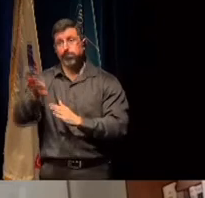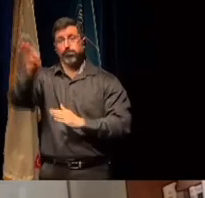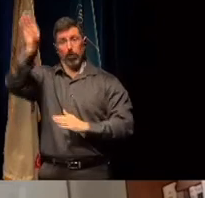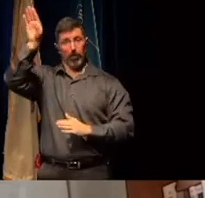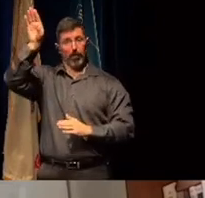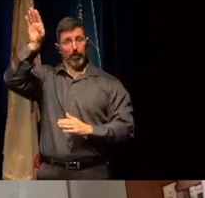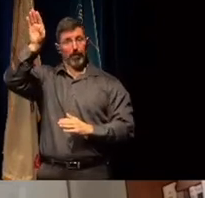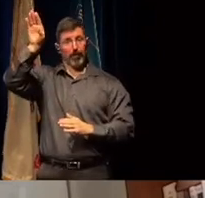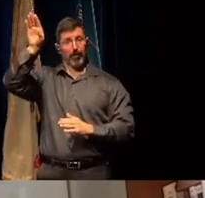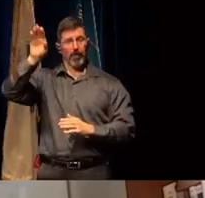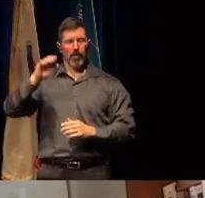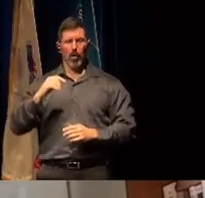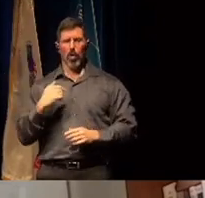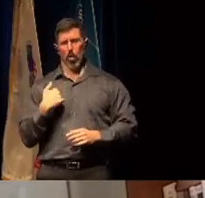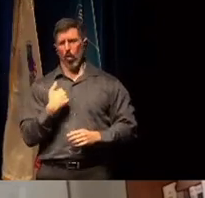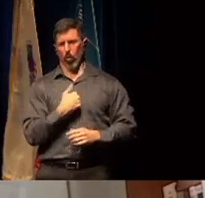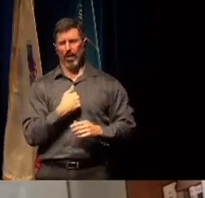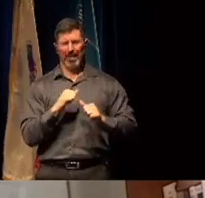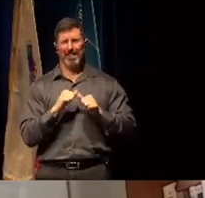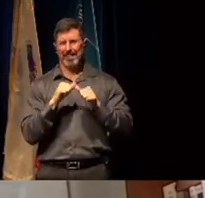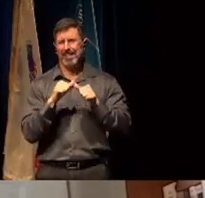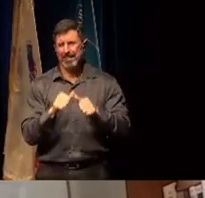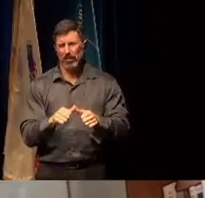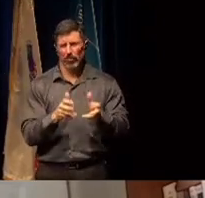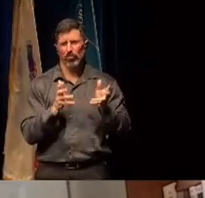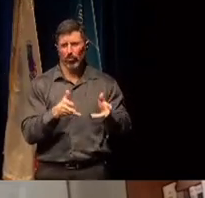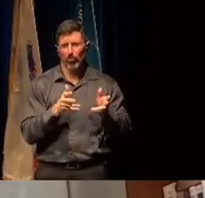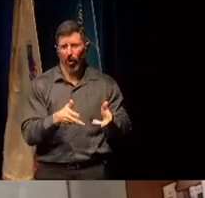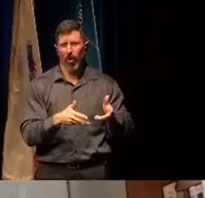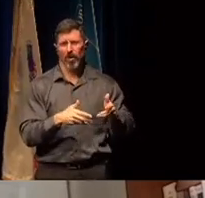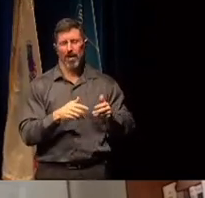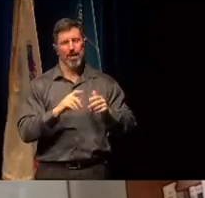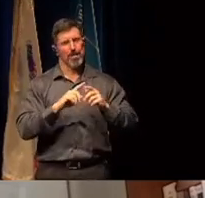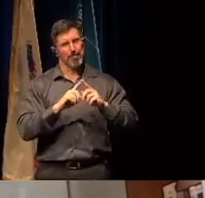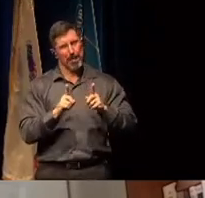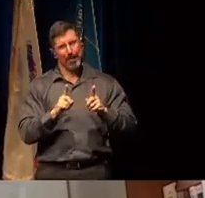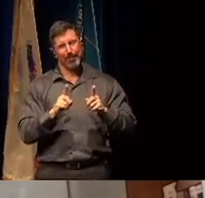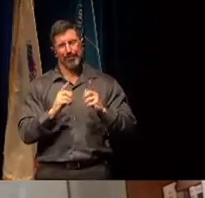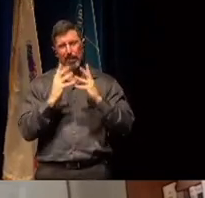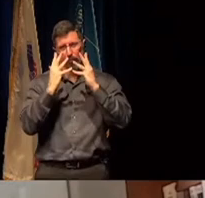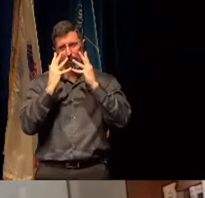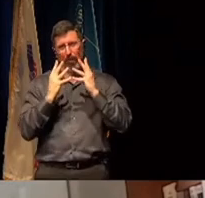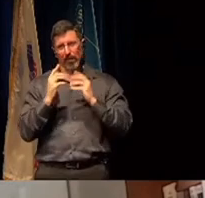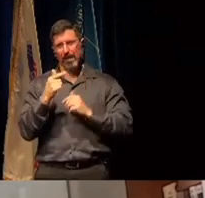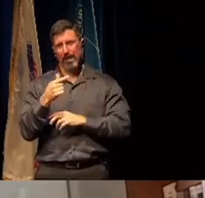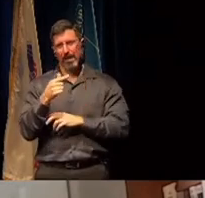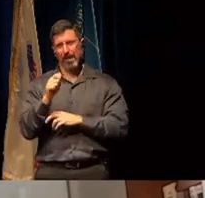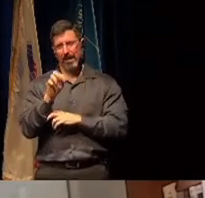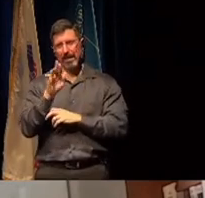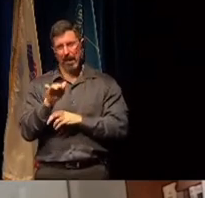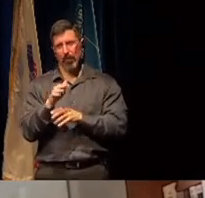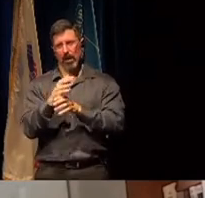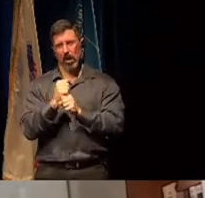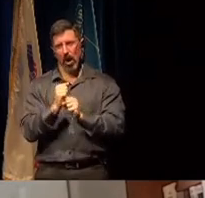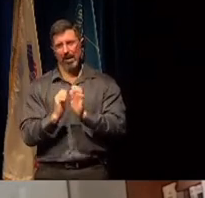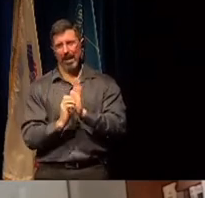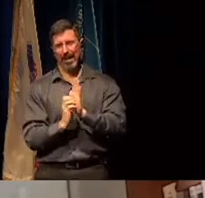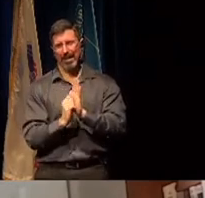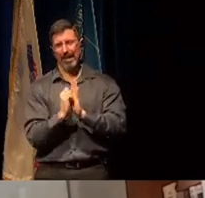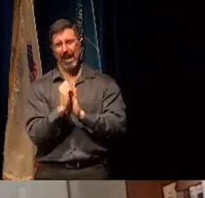and regretfully, Gary told me that the cancer had returned. We sorrowed